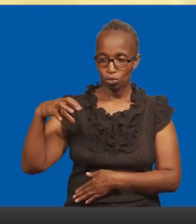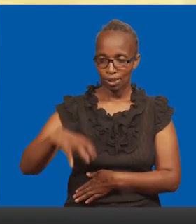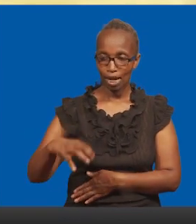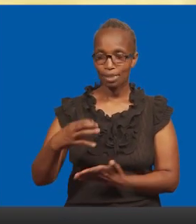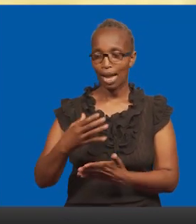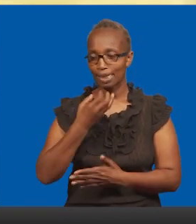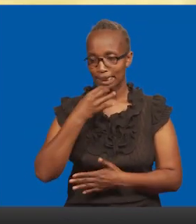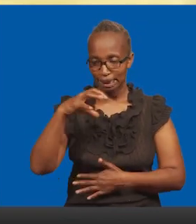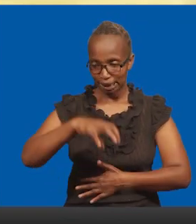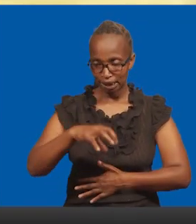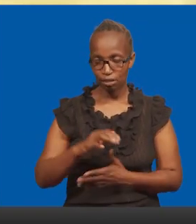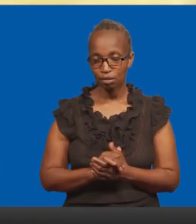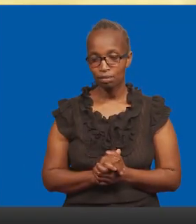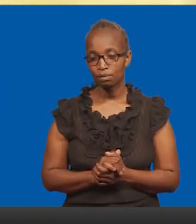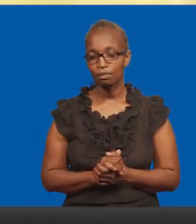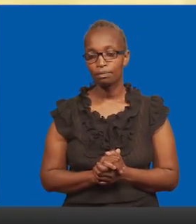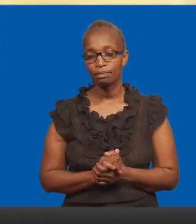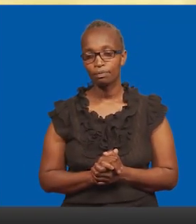my young daughters